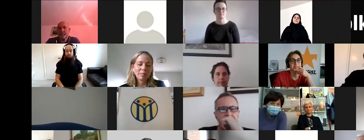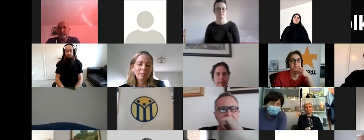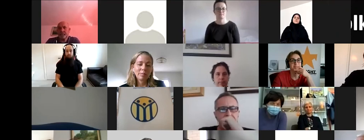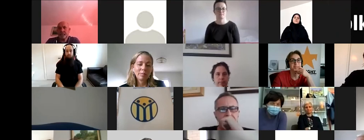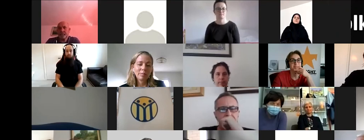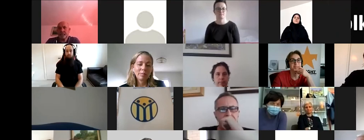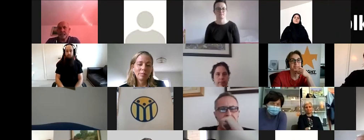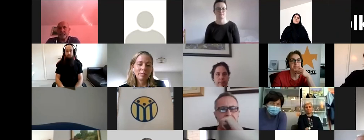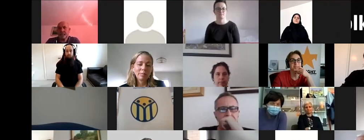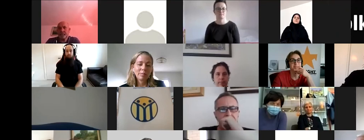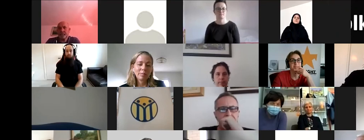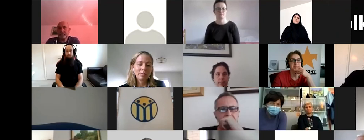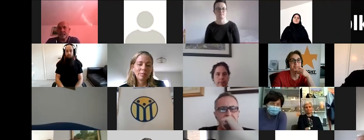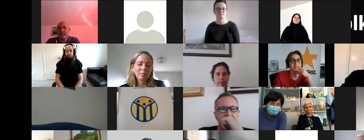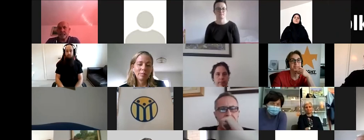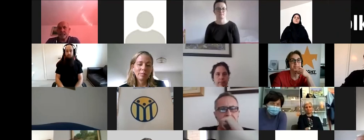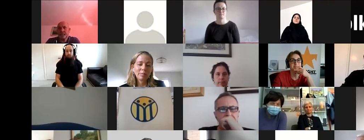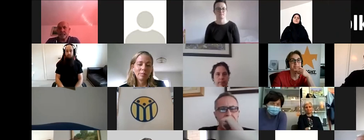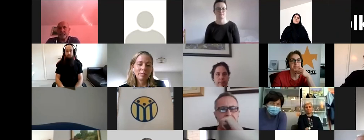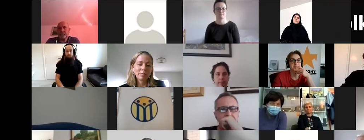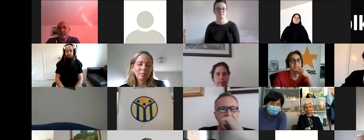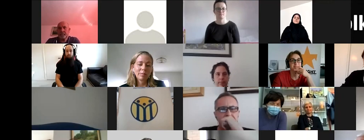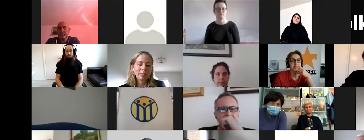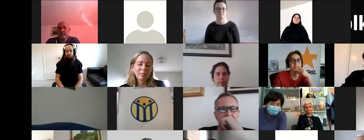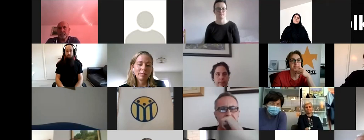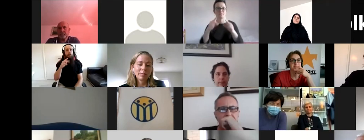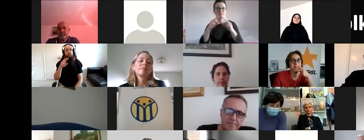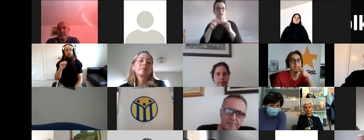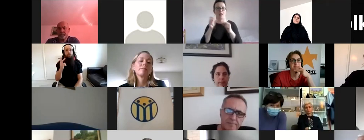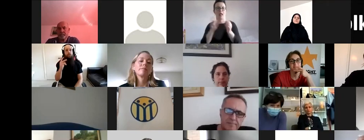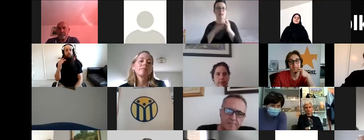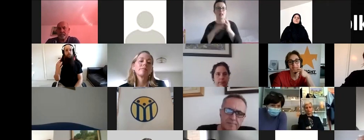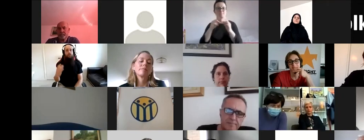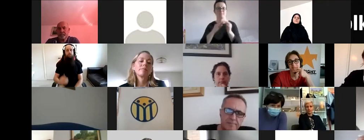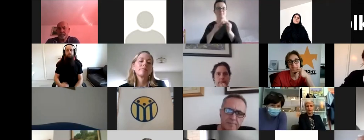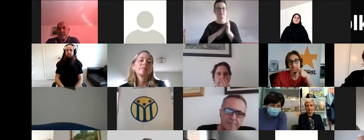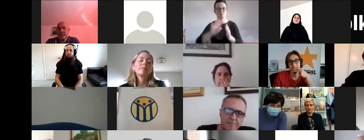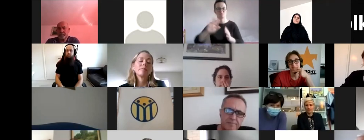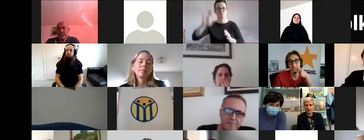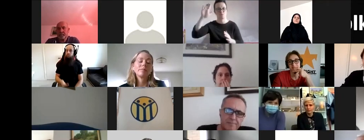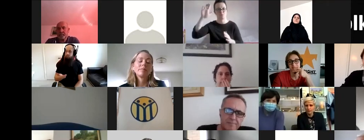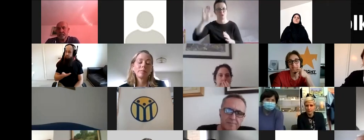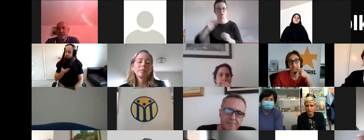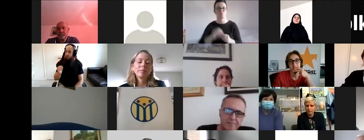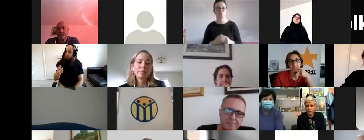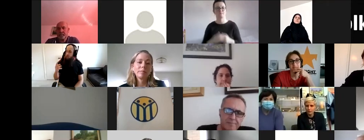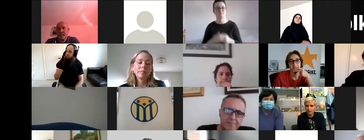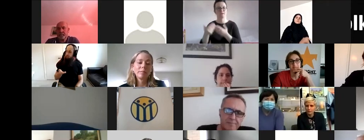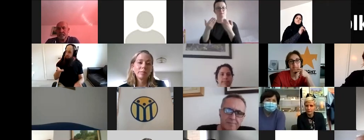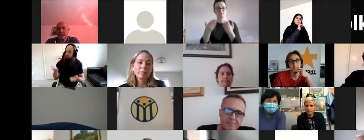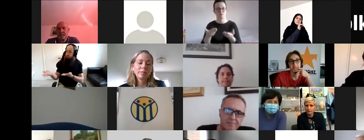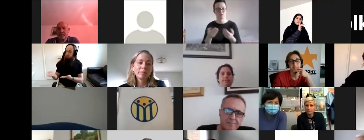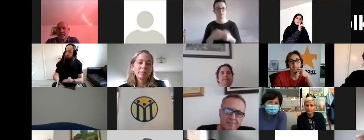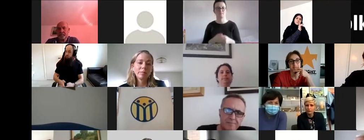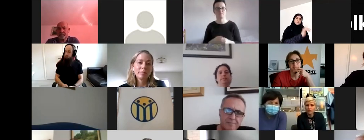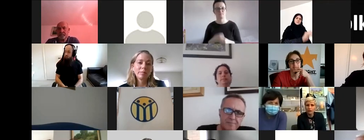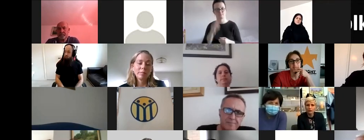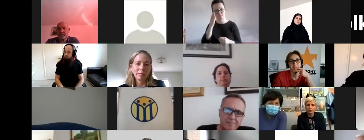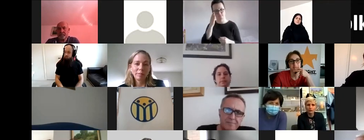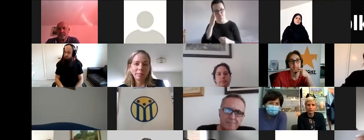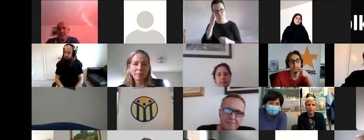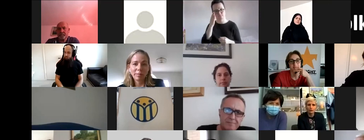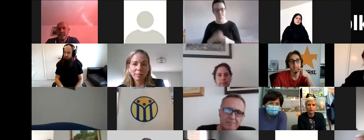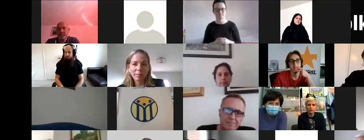there's a raised hand from Alma Mirich. All right, Alma, the floor is yours. Thank you very